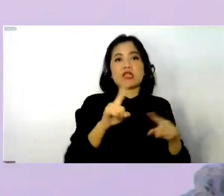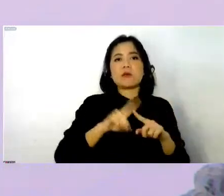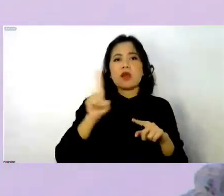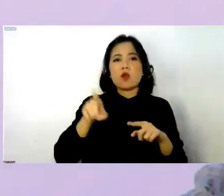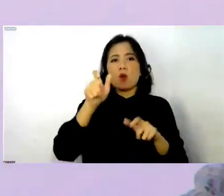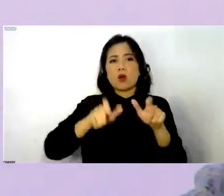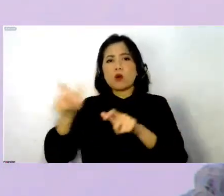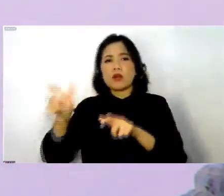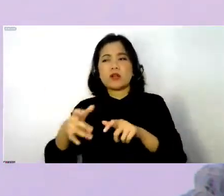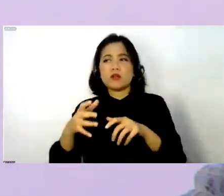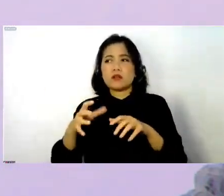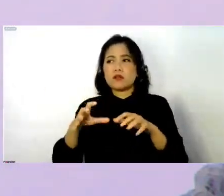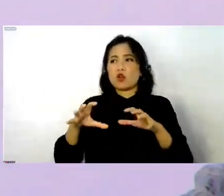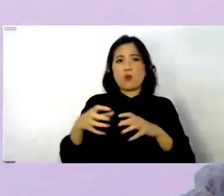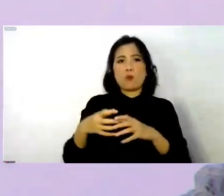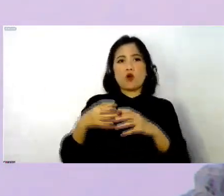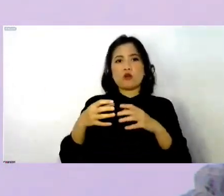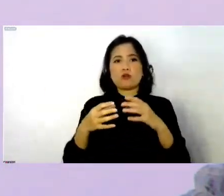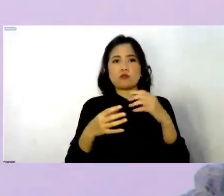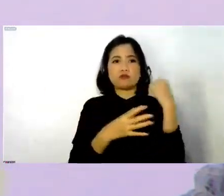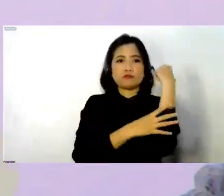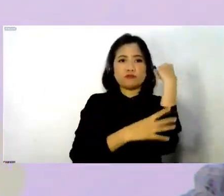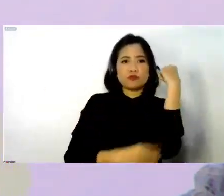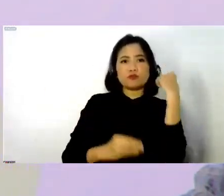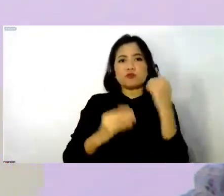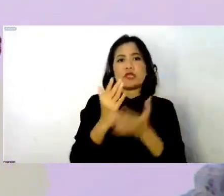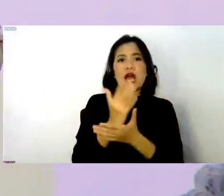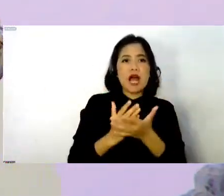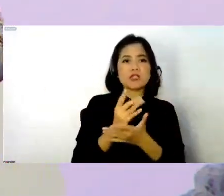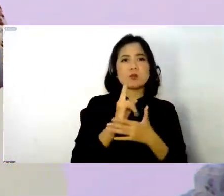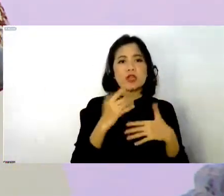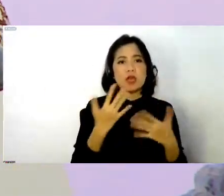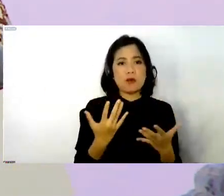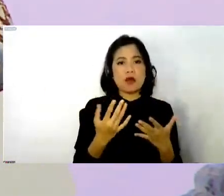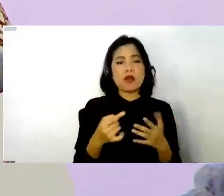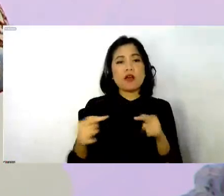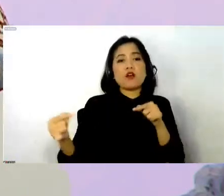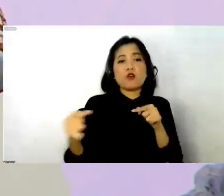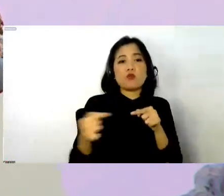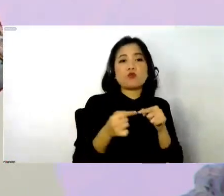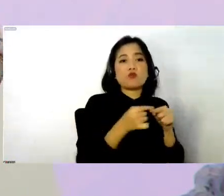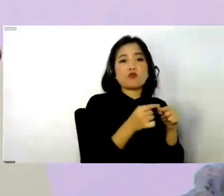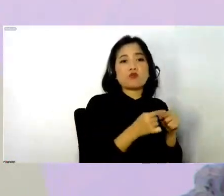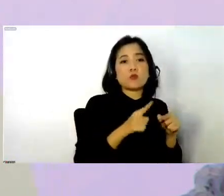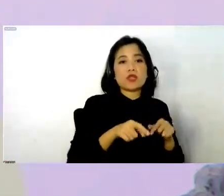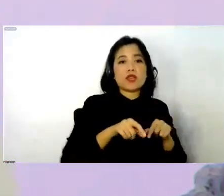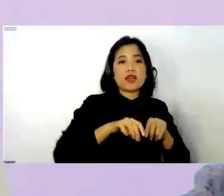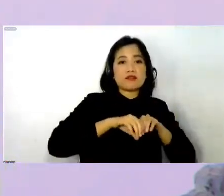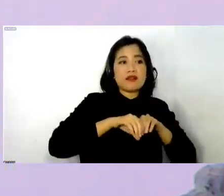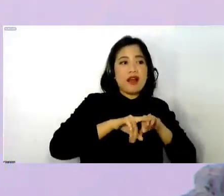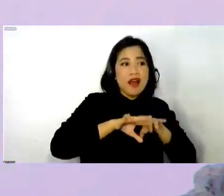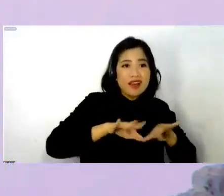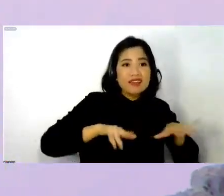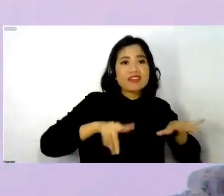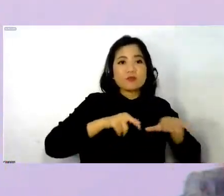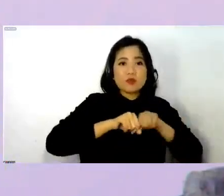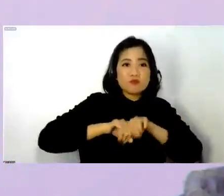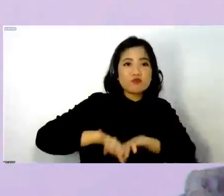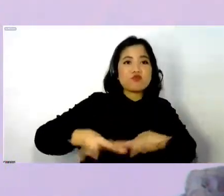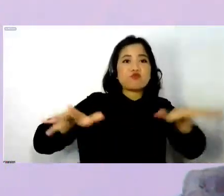tell, everybody who comes to my office, even the minister sometimes comes to my office